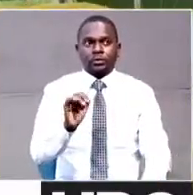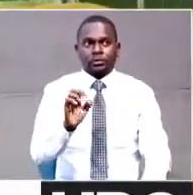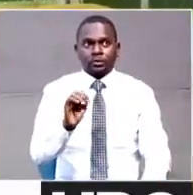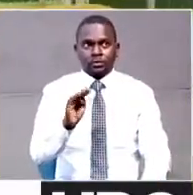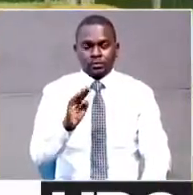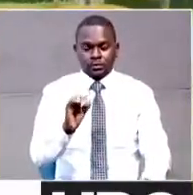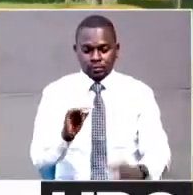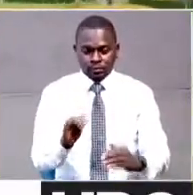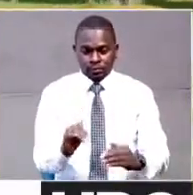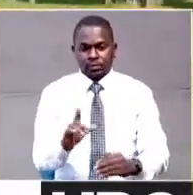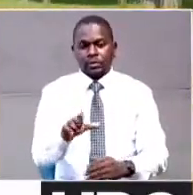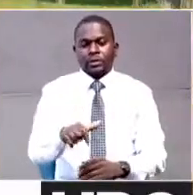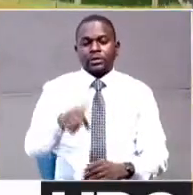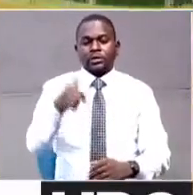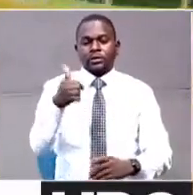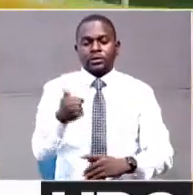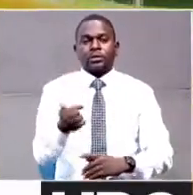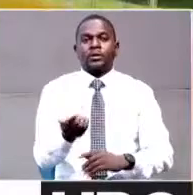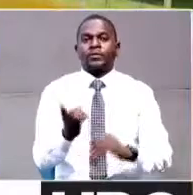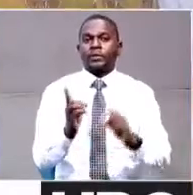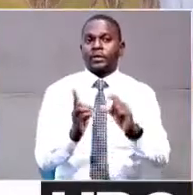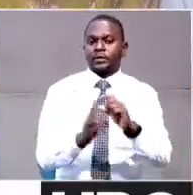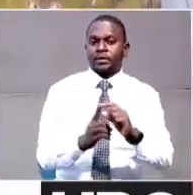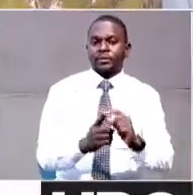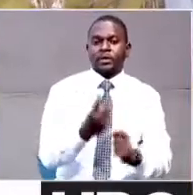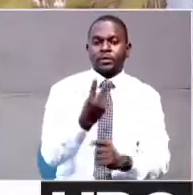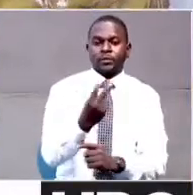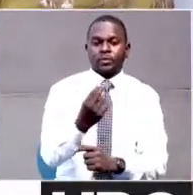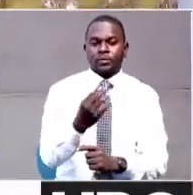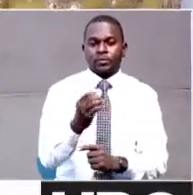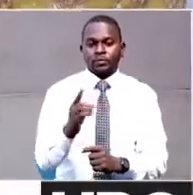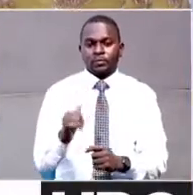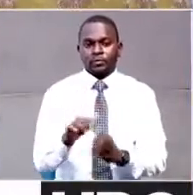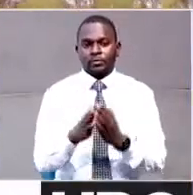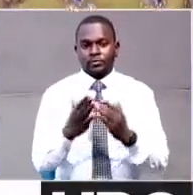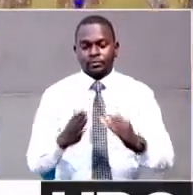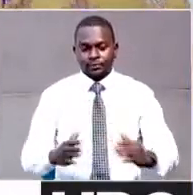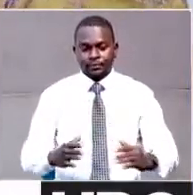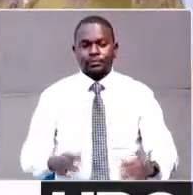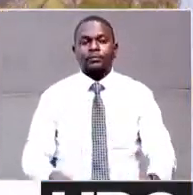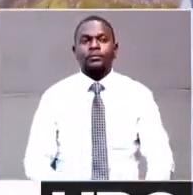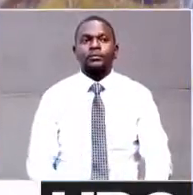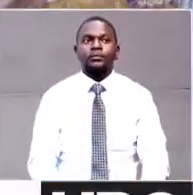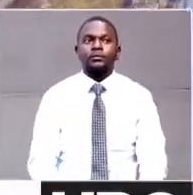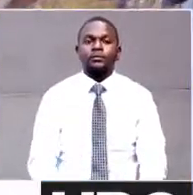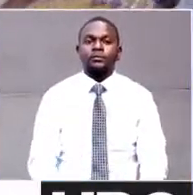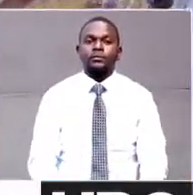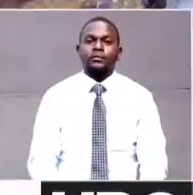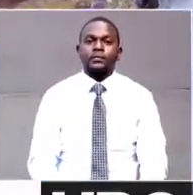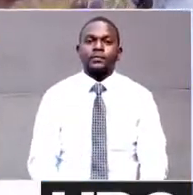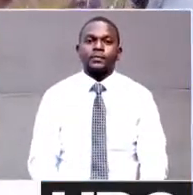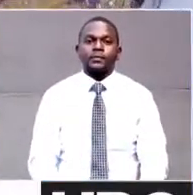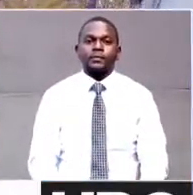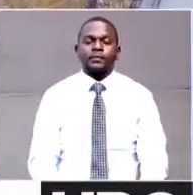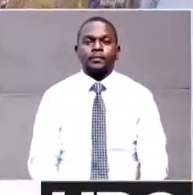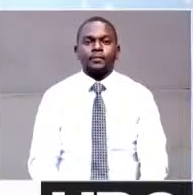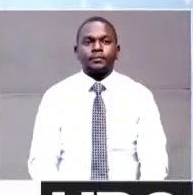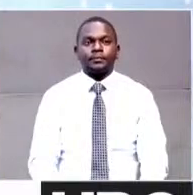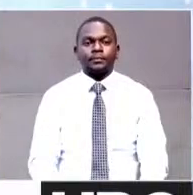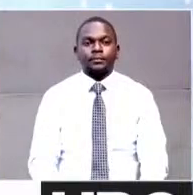District on the 7th of December 2021. Nantong Rebecca, Kagugu Besula, UBC News.